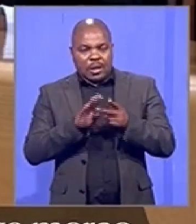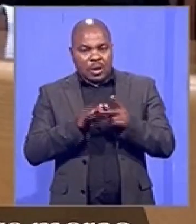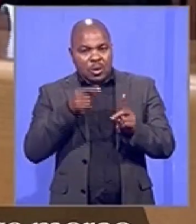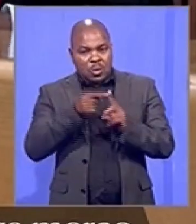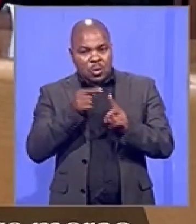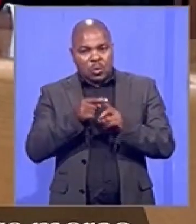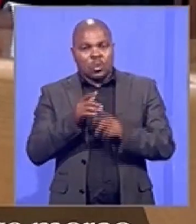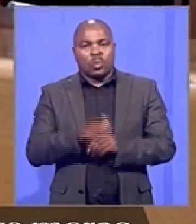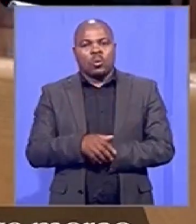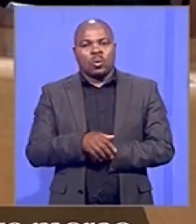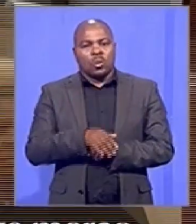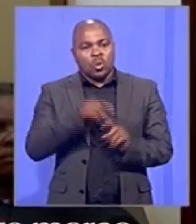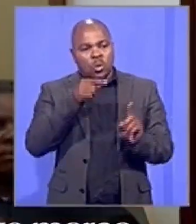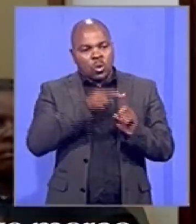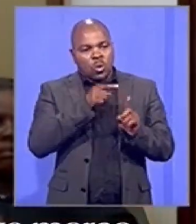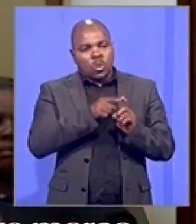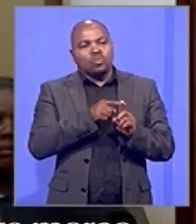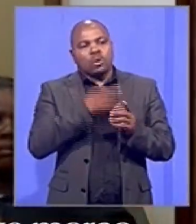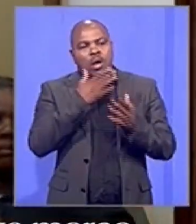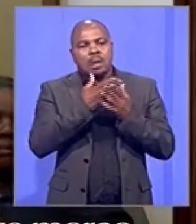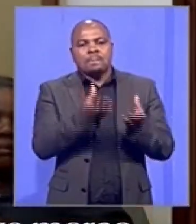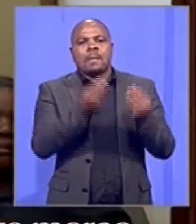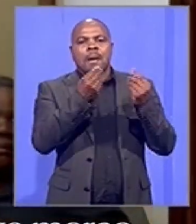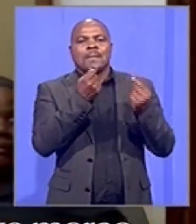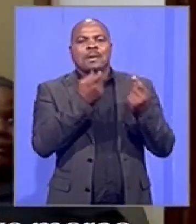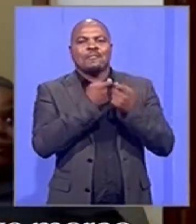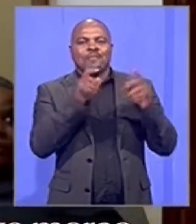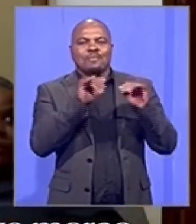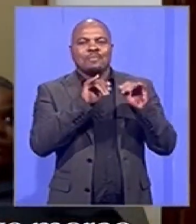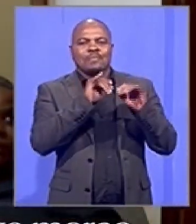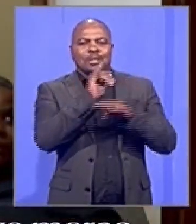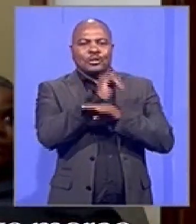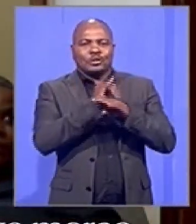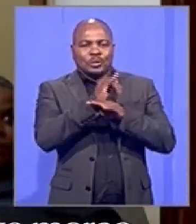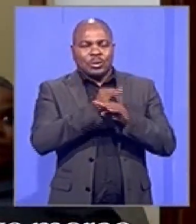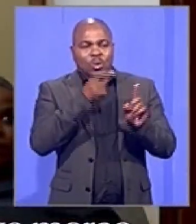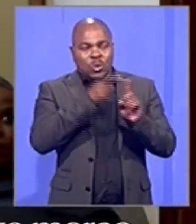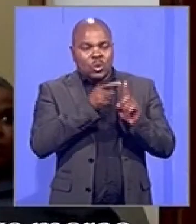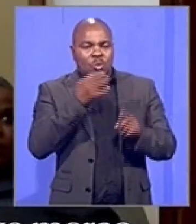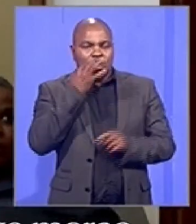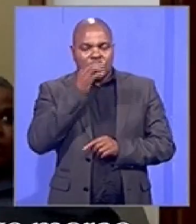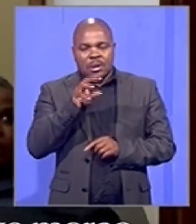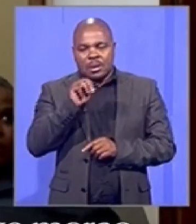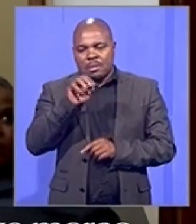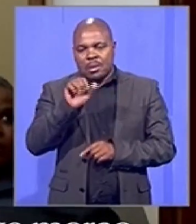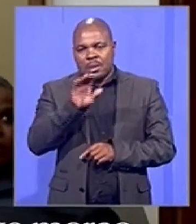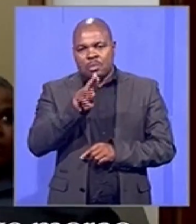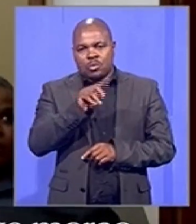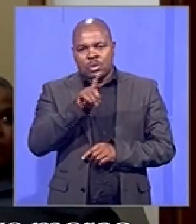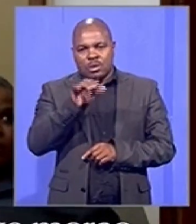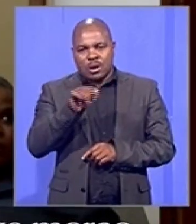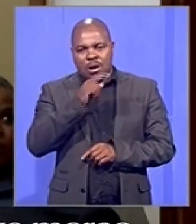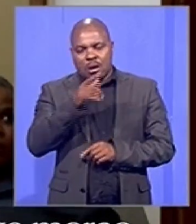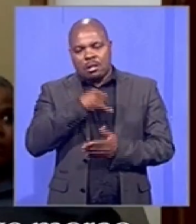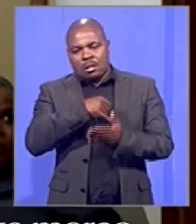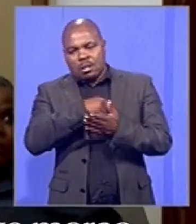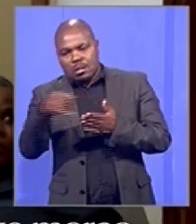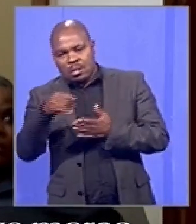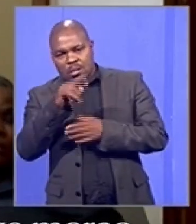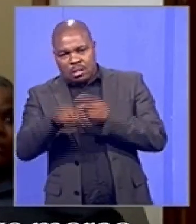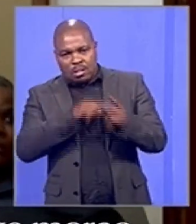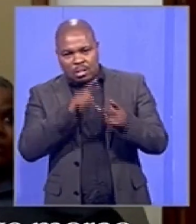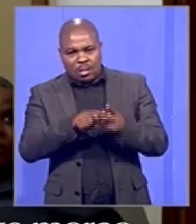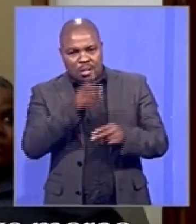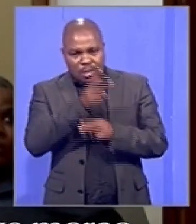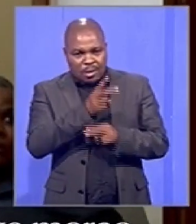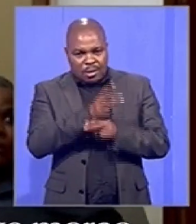tswa mo dipolising tseo a di tshotseng. Mabunda a re o ne a letla gore dipolisi tseno di phumolwe mme morago a di tsosolose pele ga mongwadisika yo